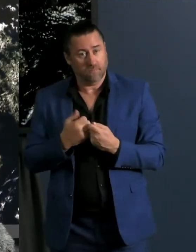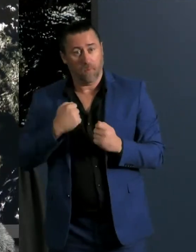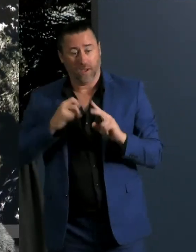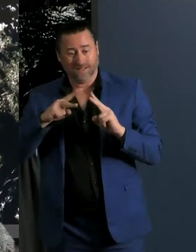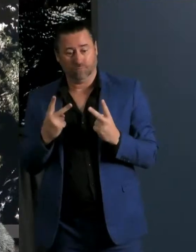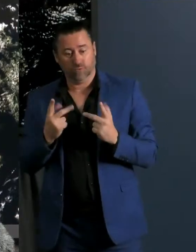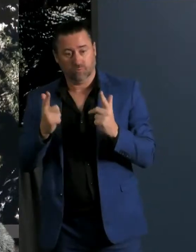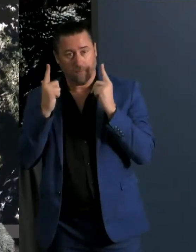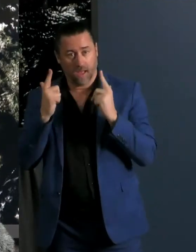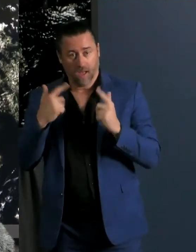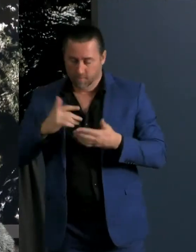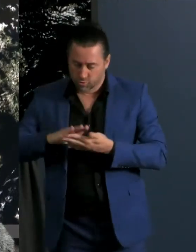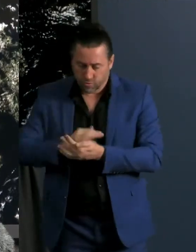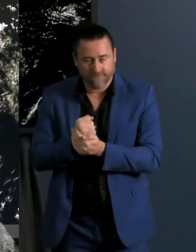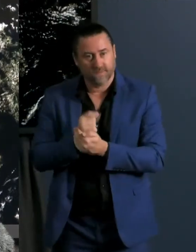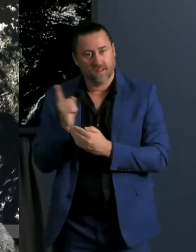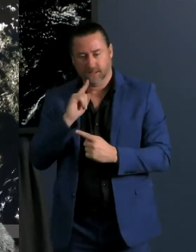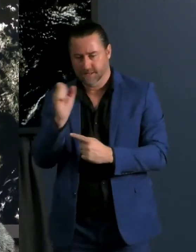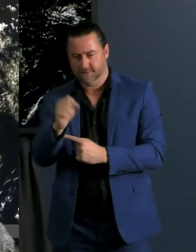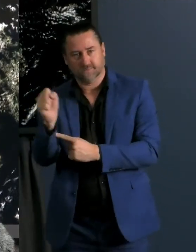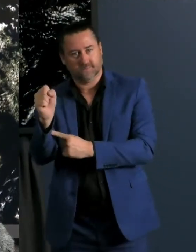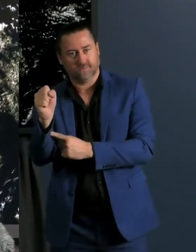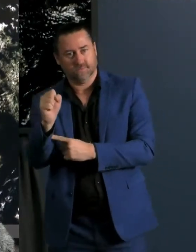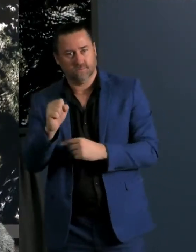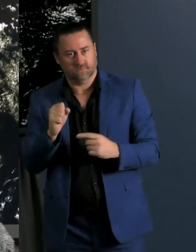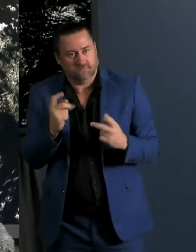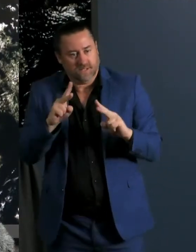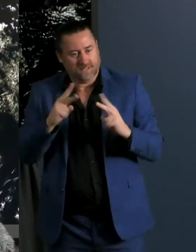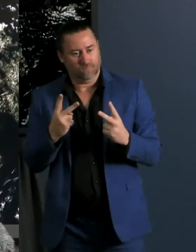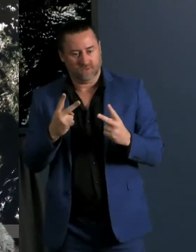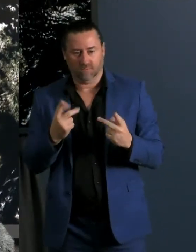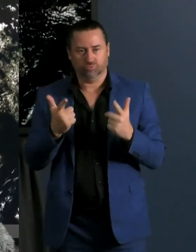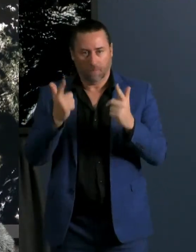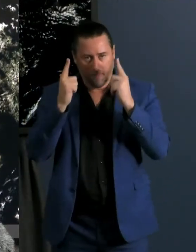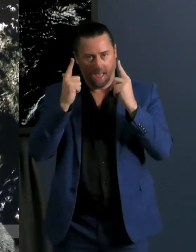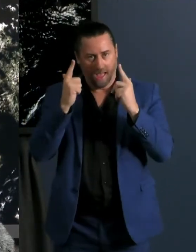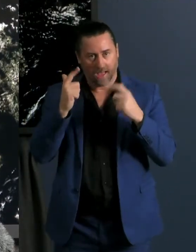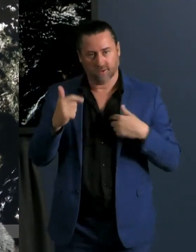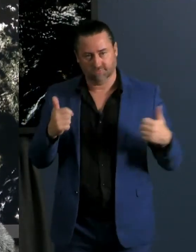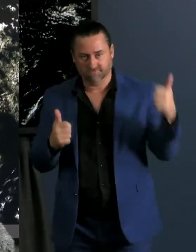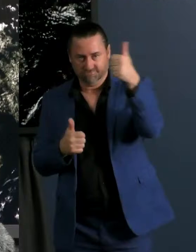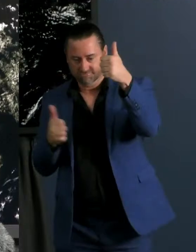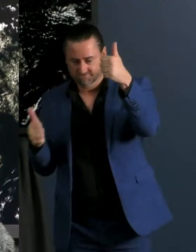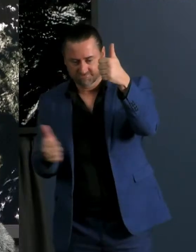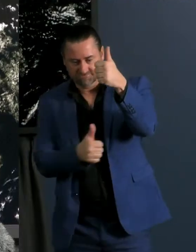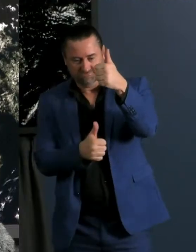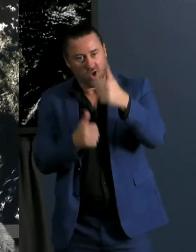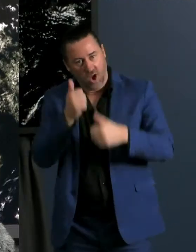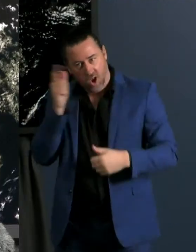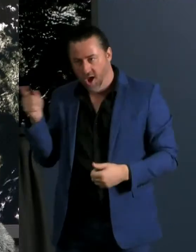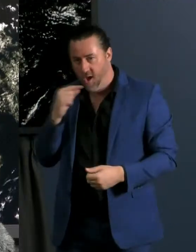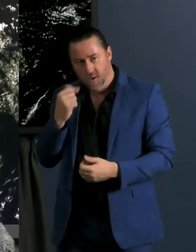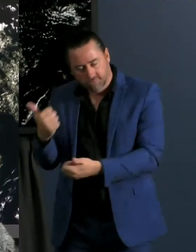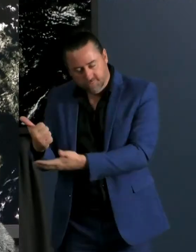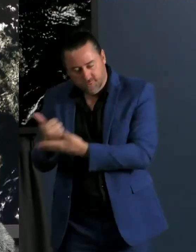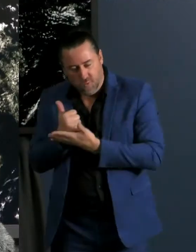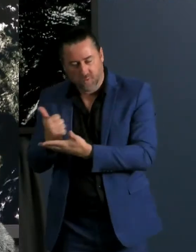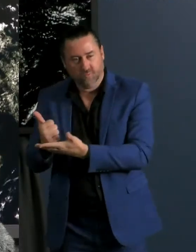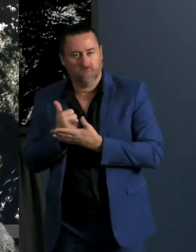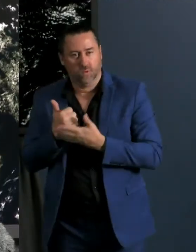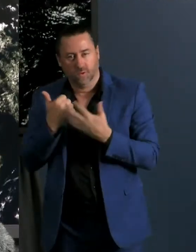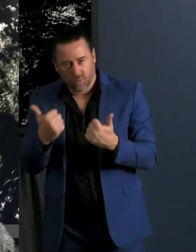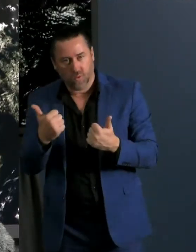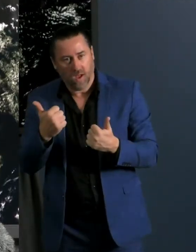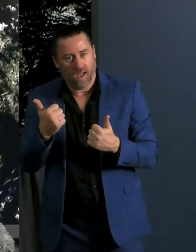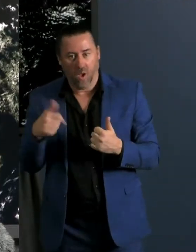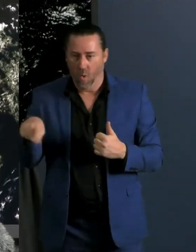I am grateful that he accepted that offer, and in return will support me in the leadership